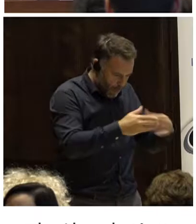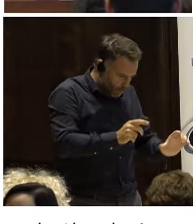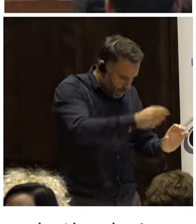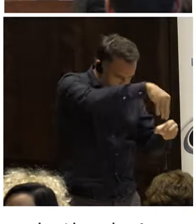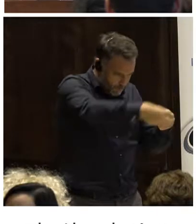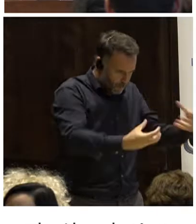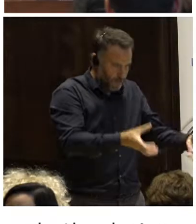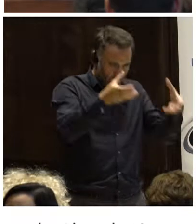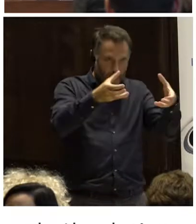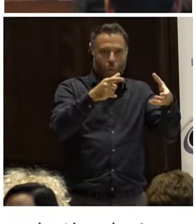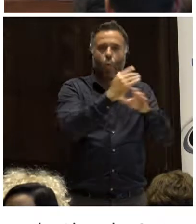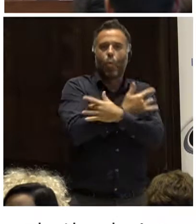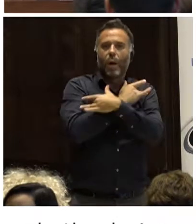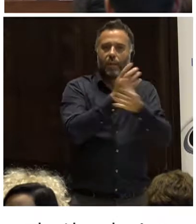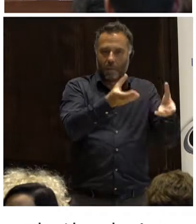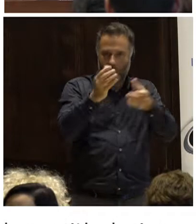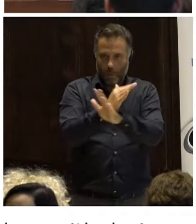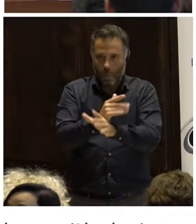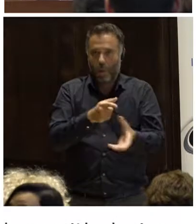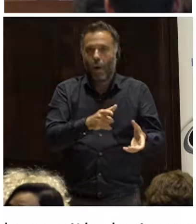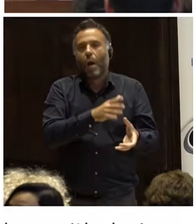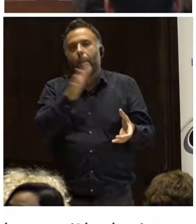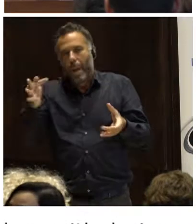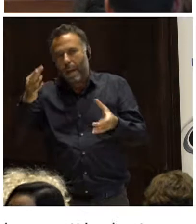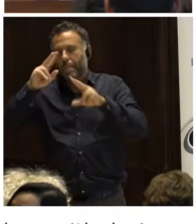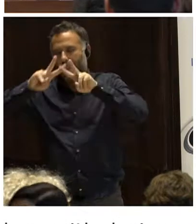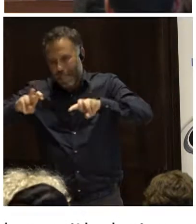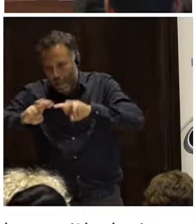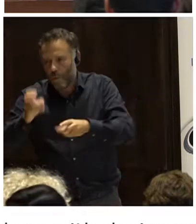we had 2 editions of this training school, but we would like to